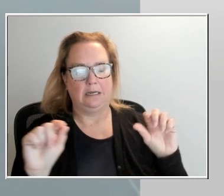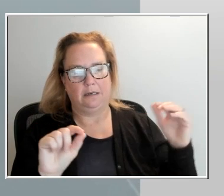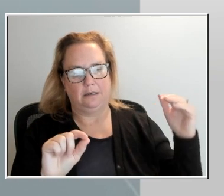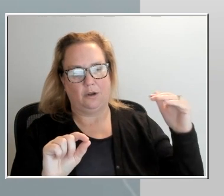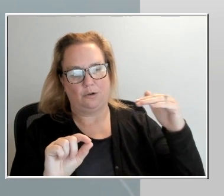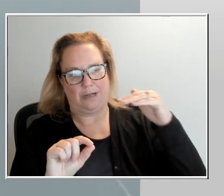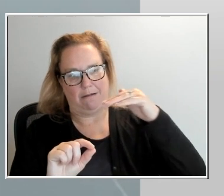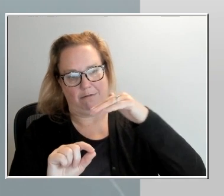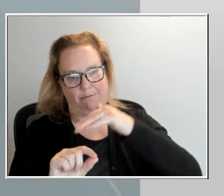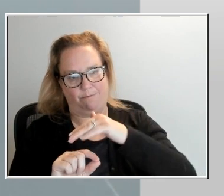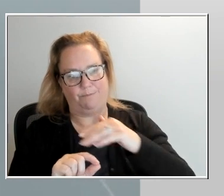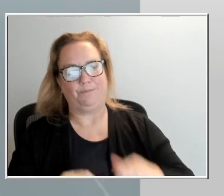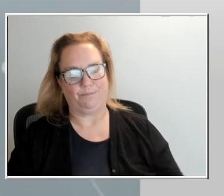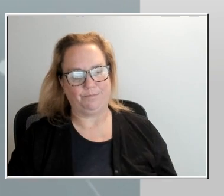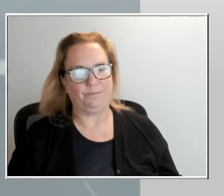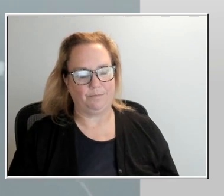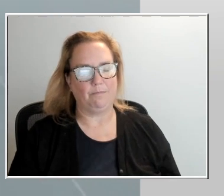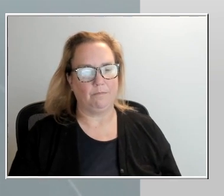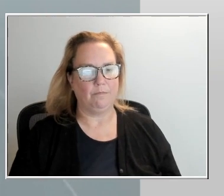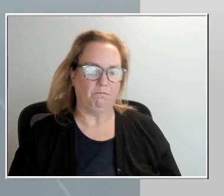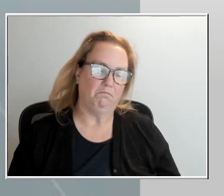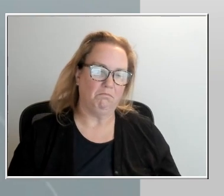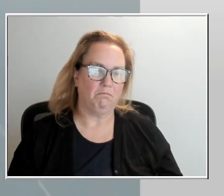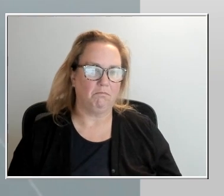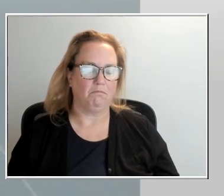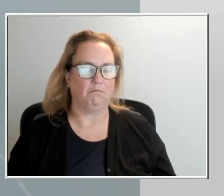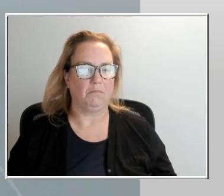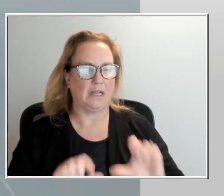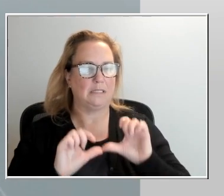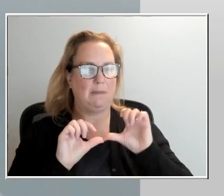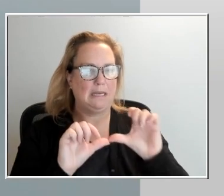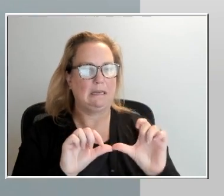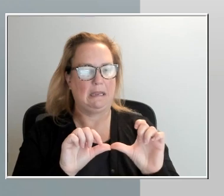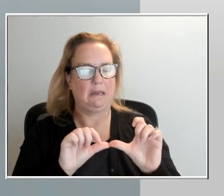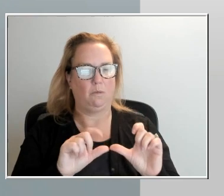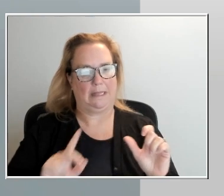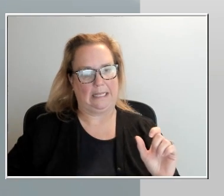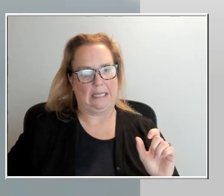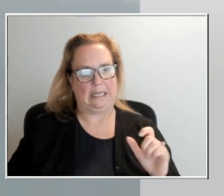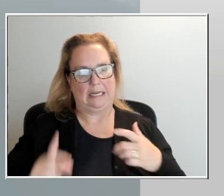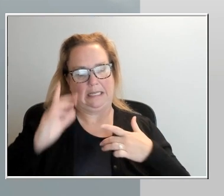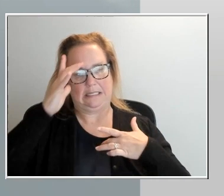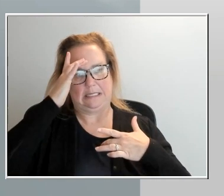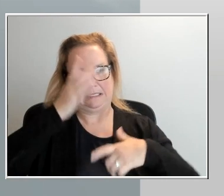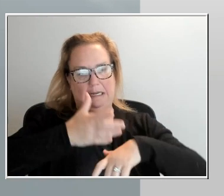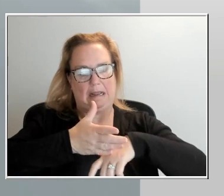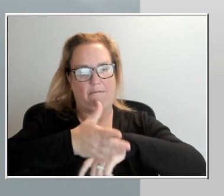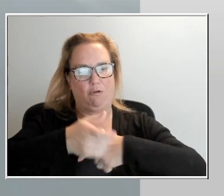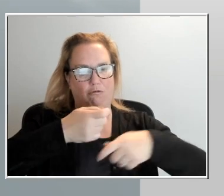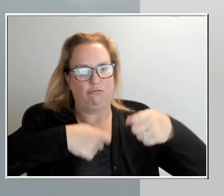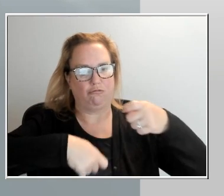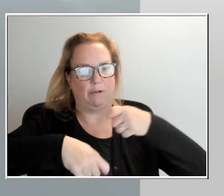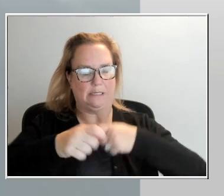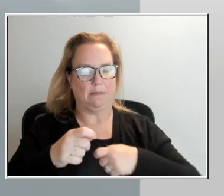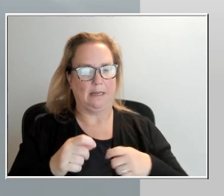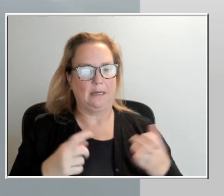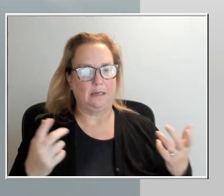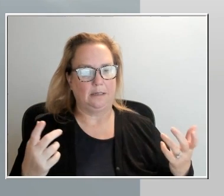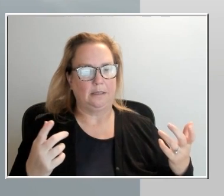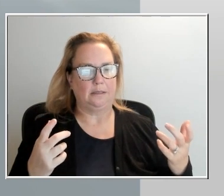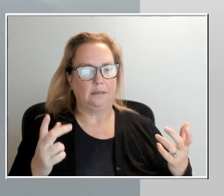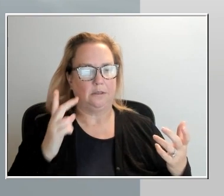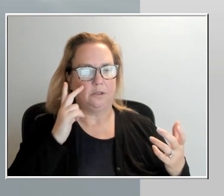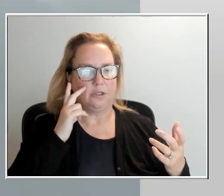down. And that's maintained even with kidney disease and post-transplant. But you can see the big difference